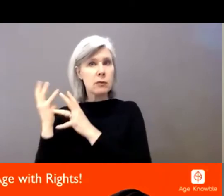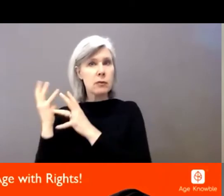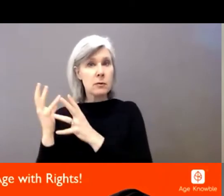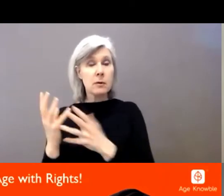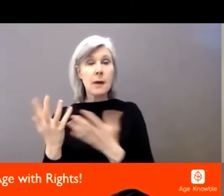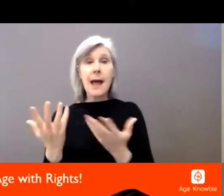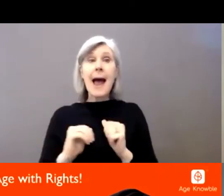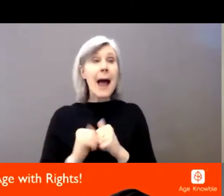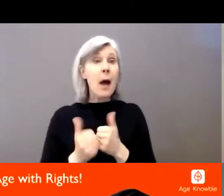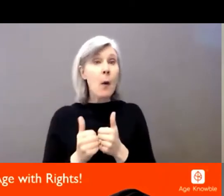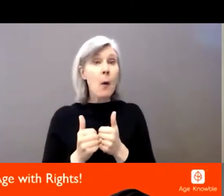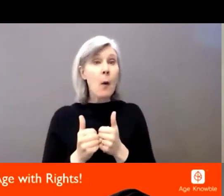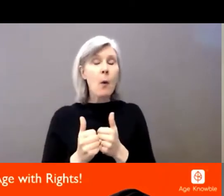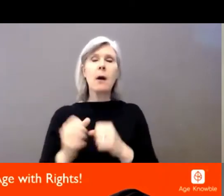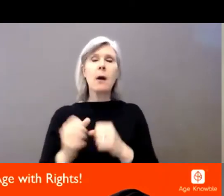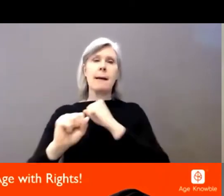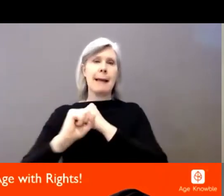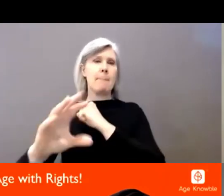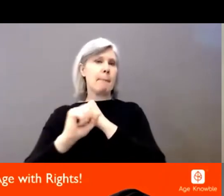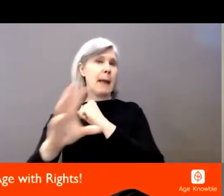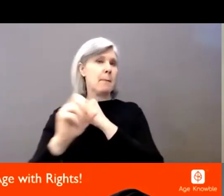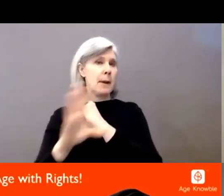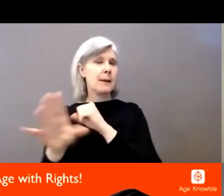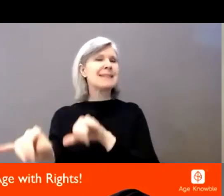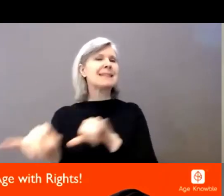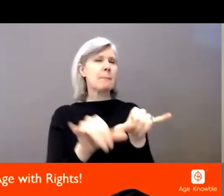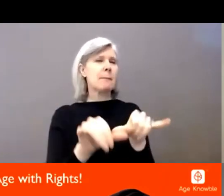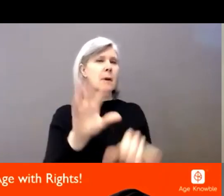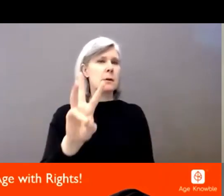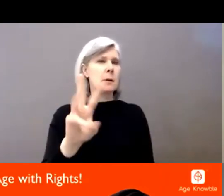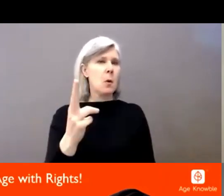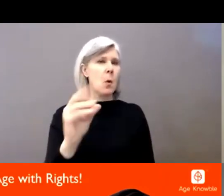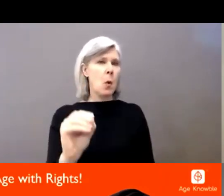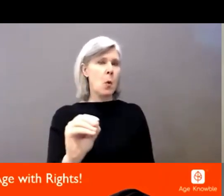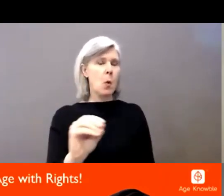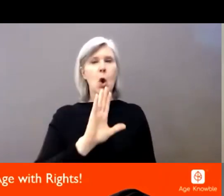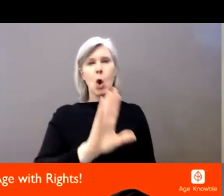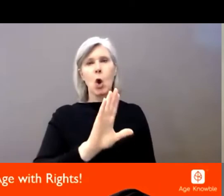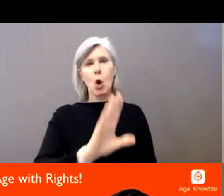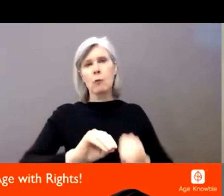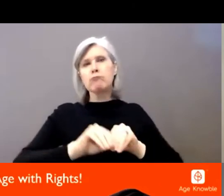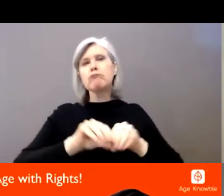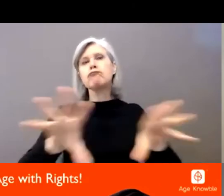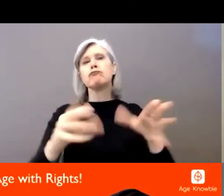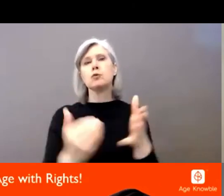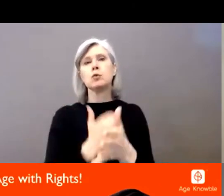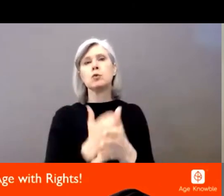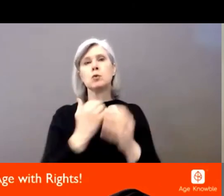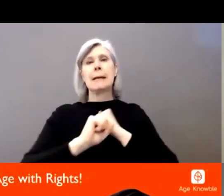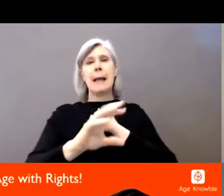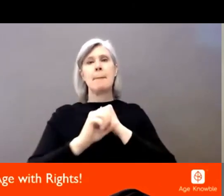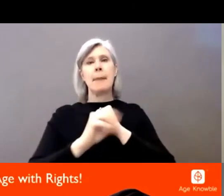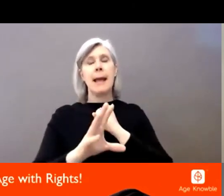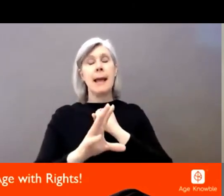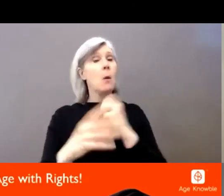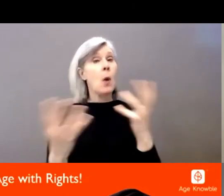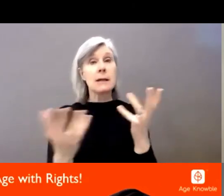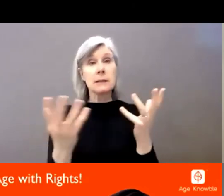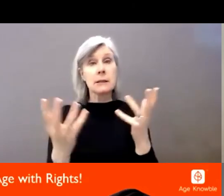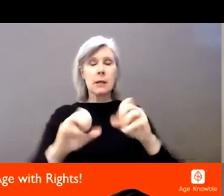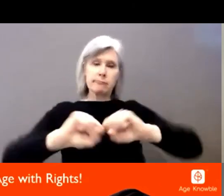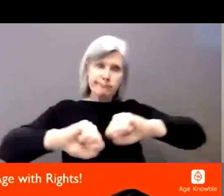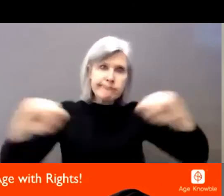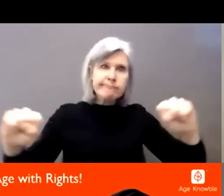today by the United Nations and WHO, to expose and destroy ageism. Now, we at International Longevity